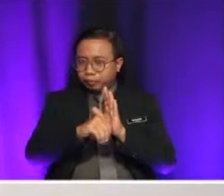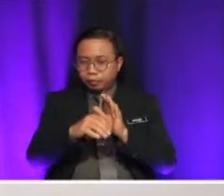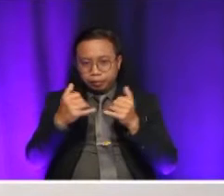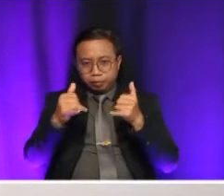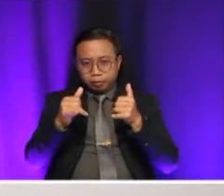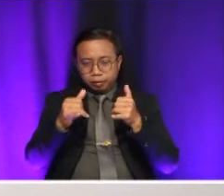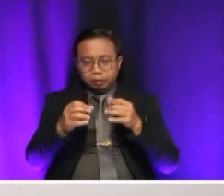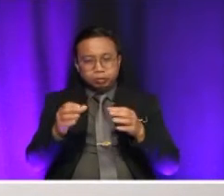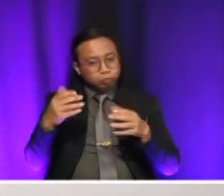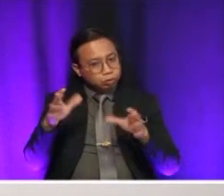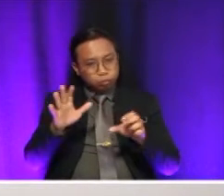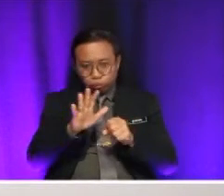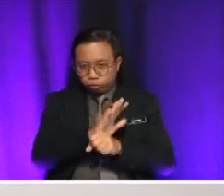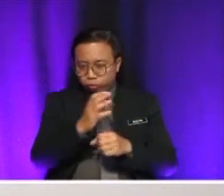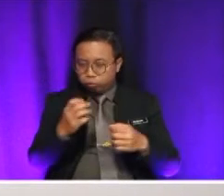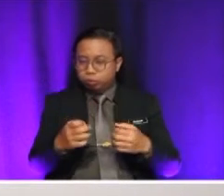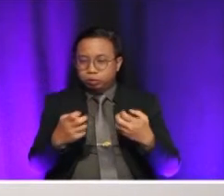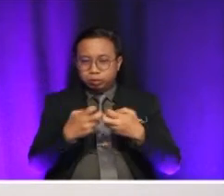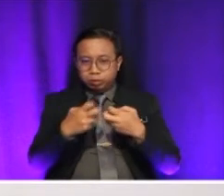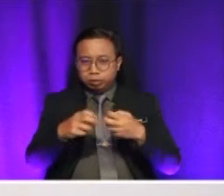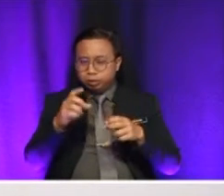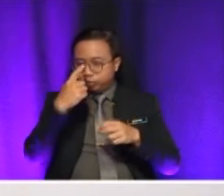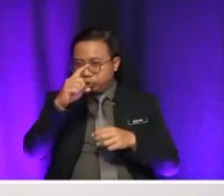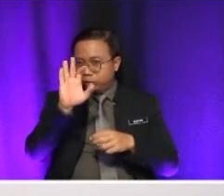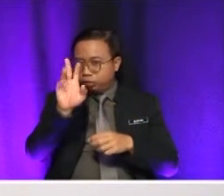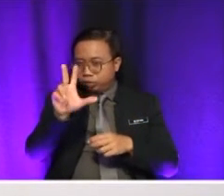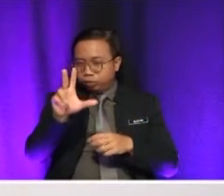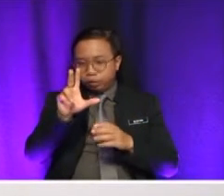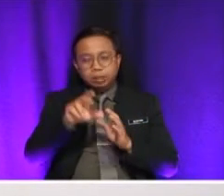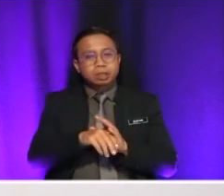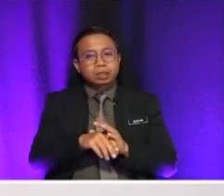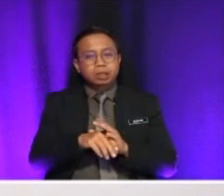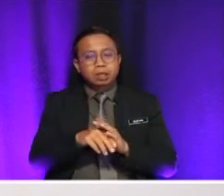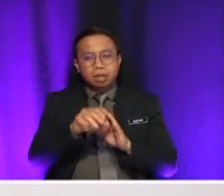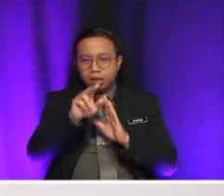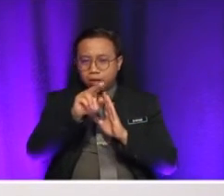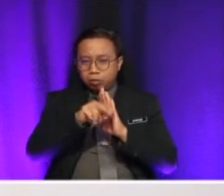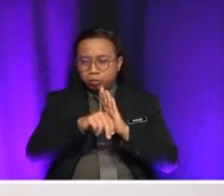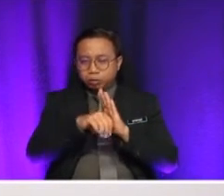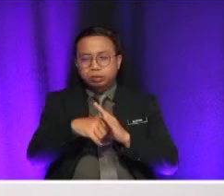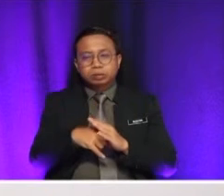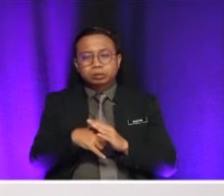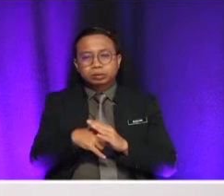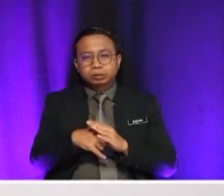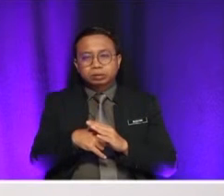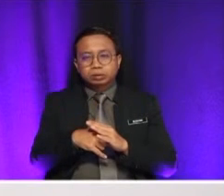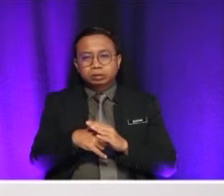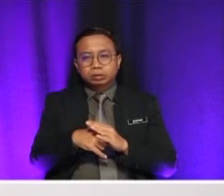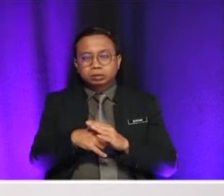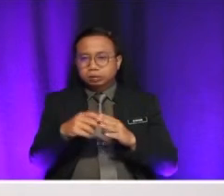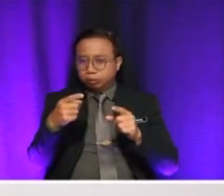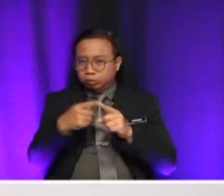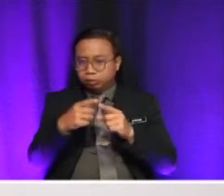enough electrical power for 3 hours of light. The sentence say the lamp is charged by attaching it to